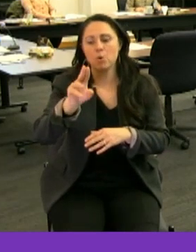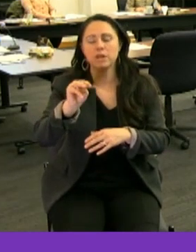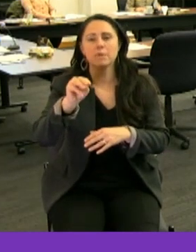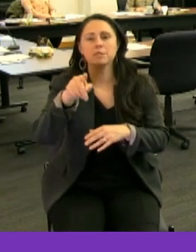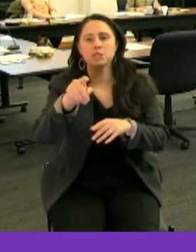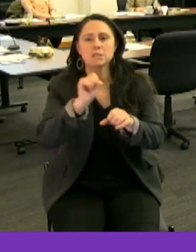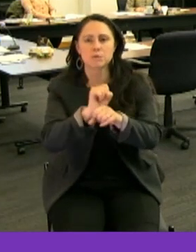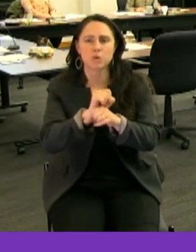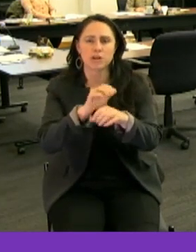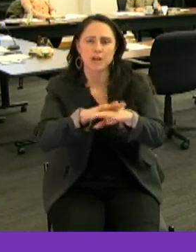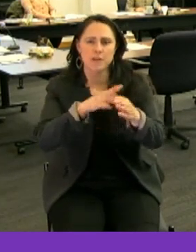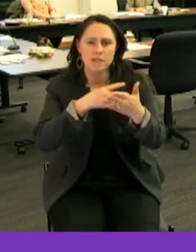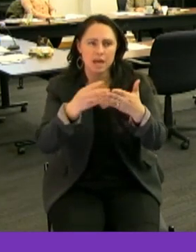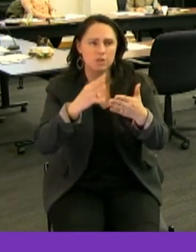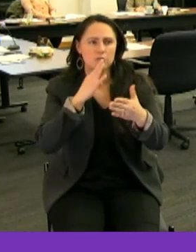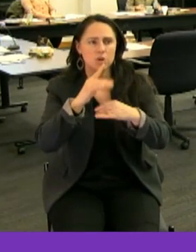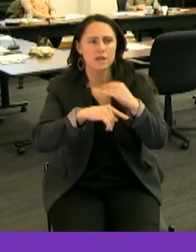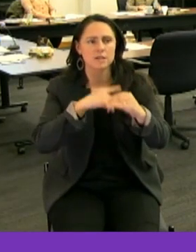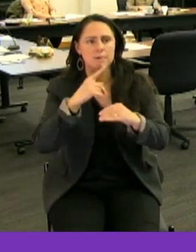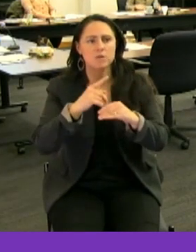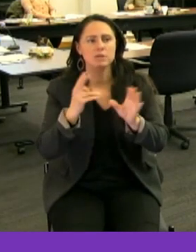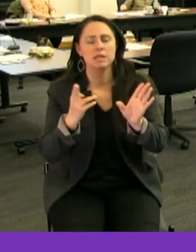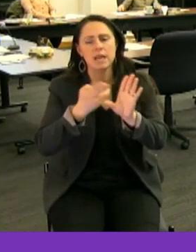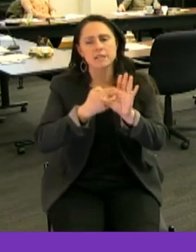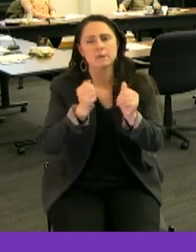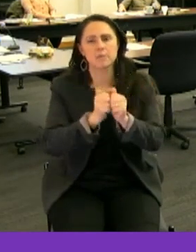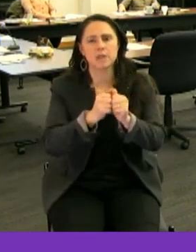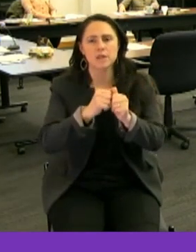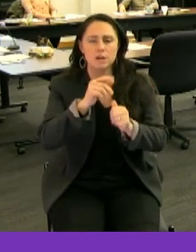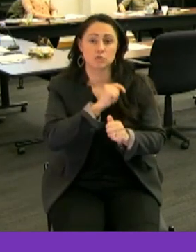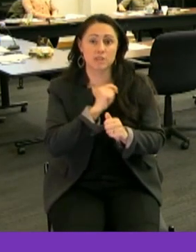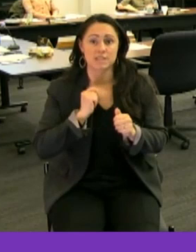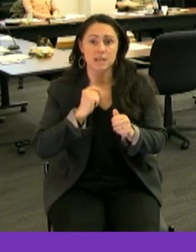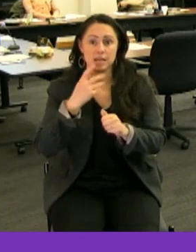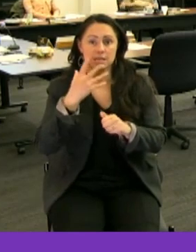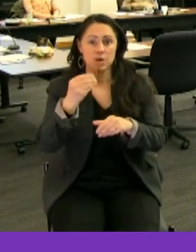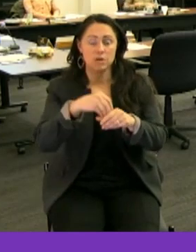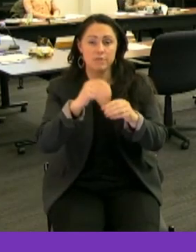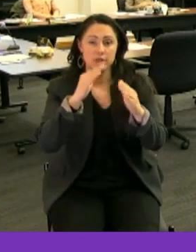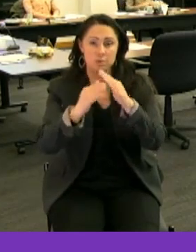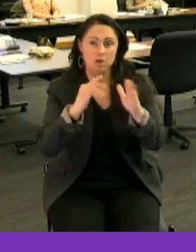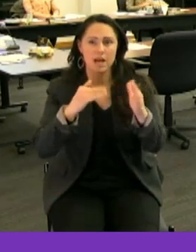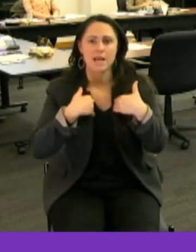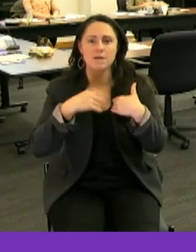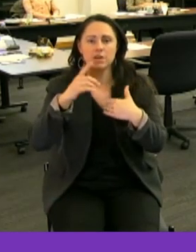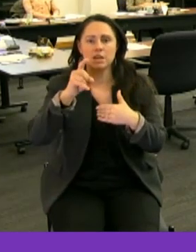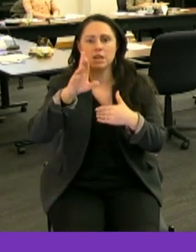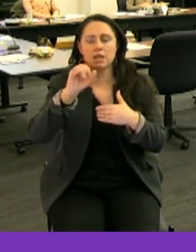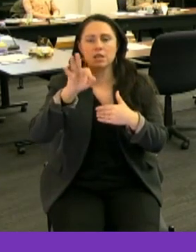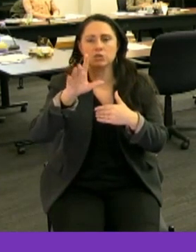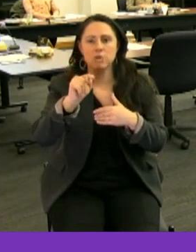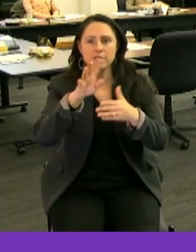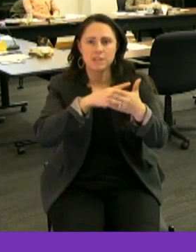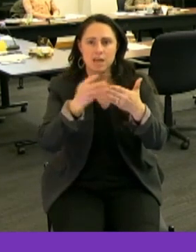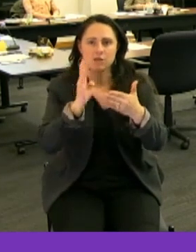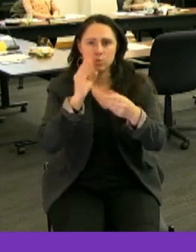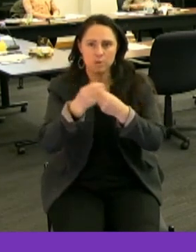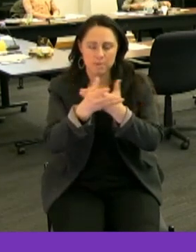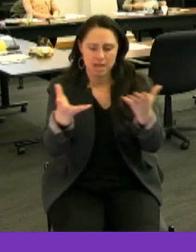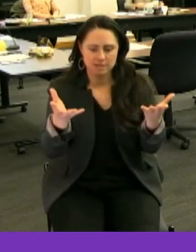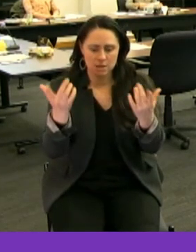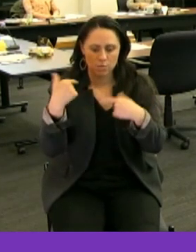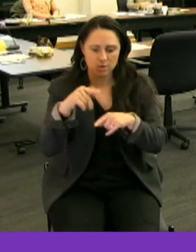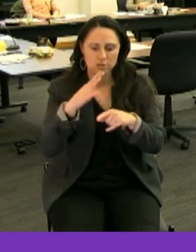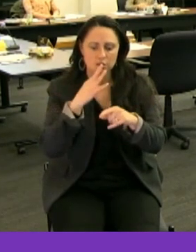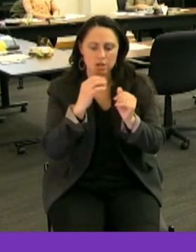so we talked about the engagement with our trustees out in the community. And so I have the draft calendars that I'm going to pass out while she talks